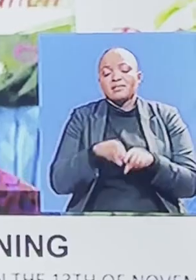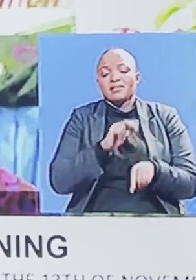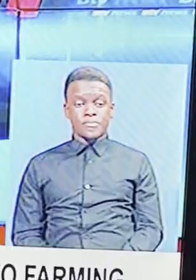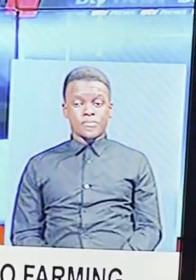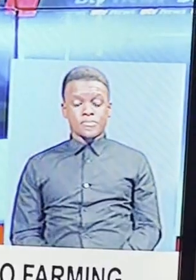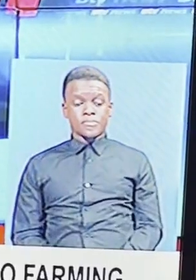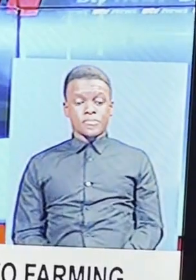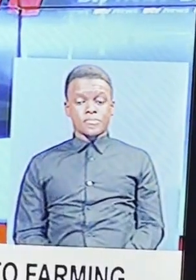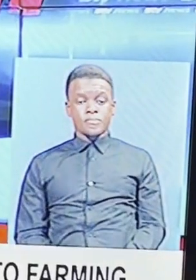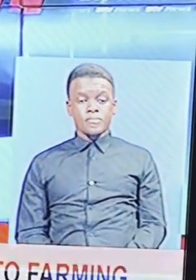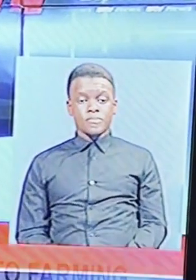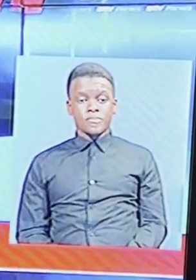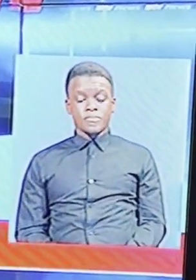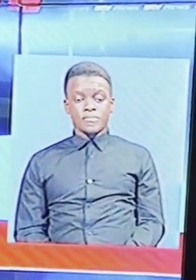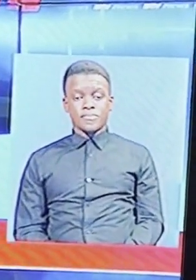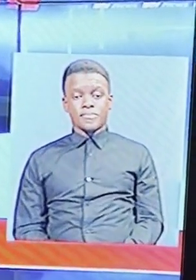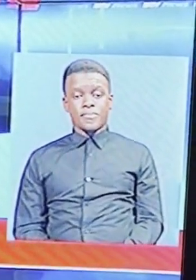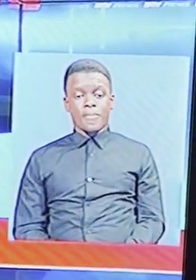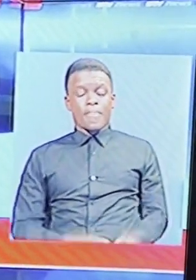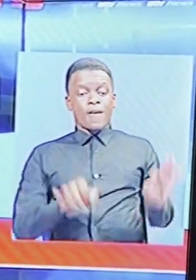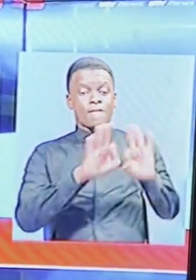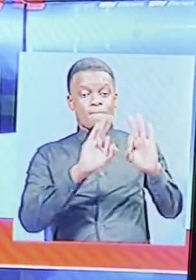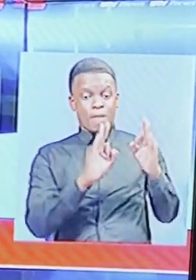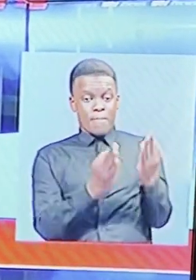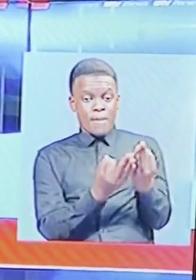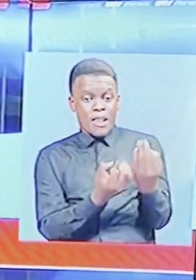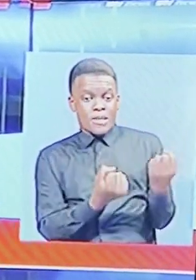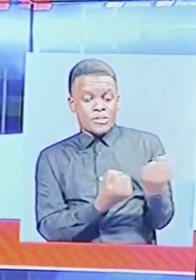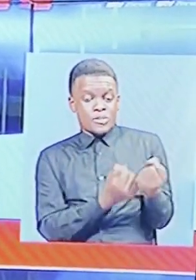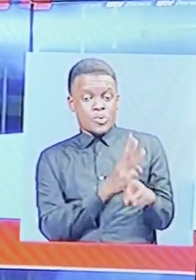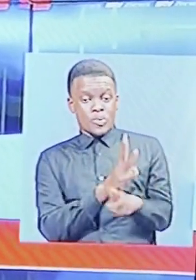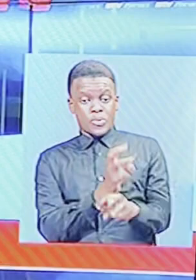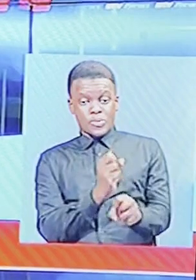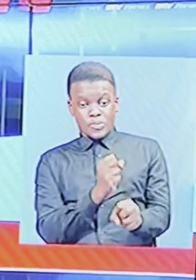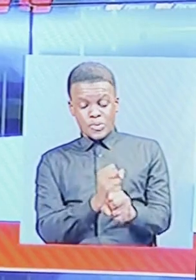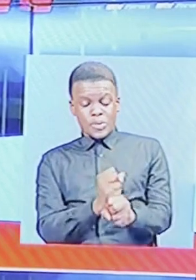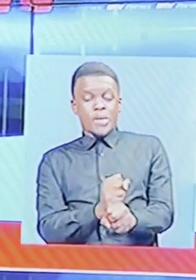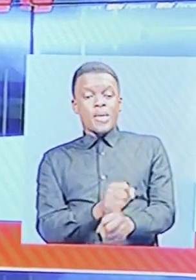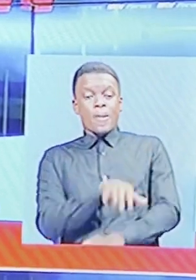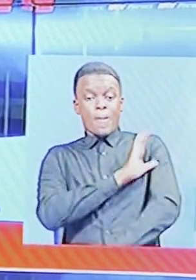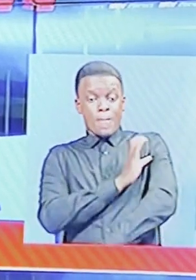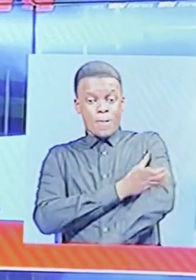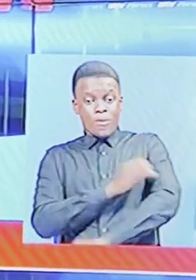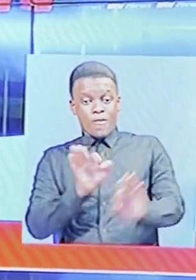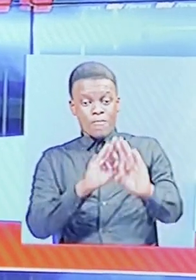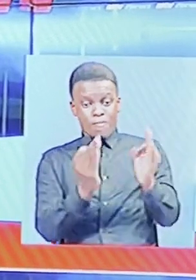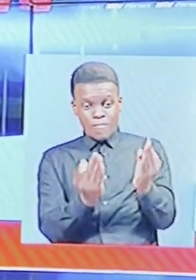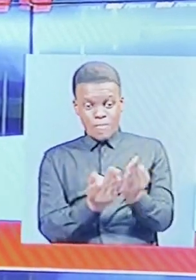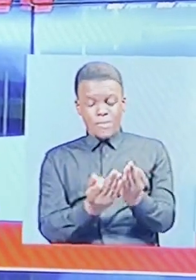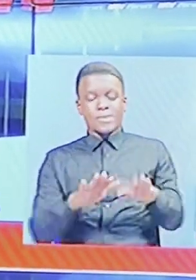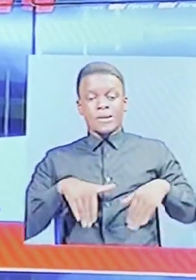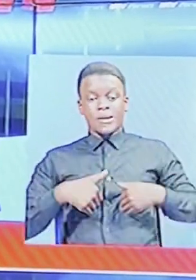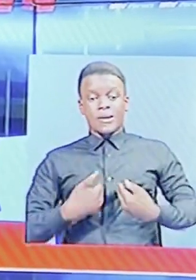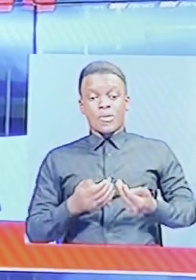and happier. The Just Ended Family Building Seminar dubbed Building Strong Families to Strengthen the Nation has been